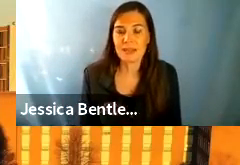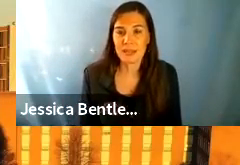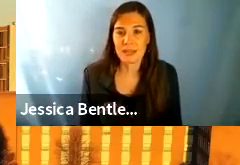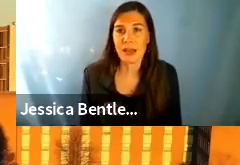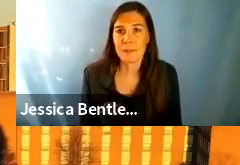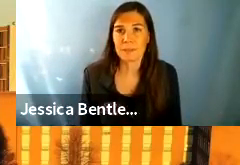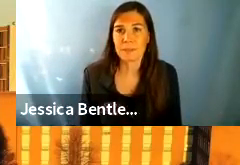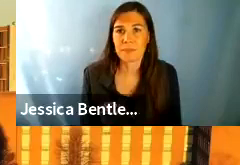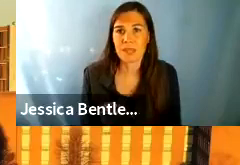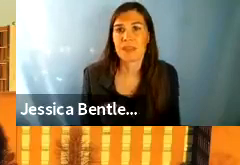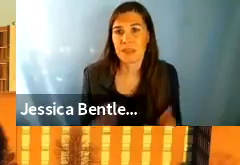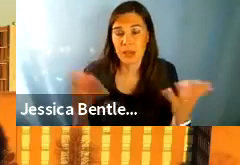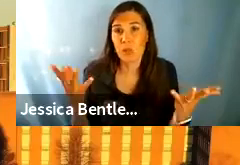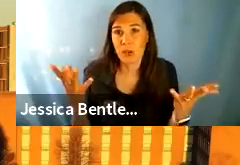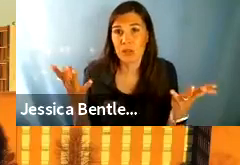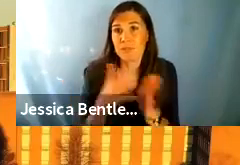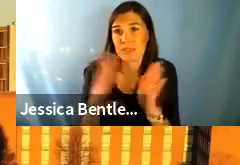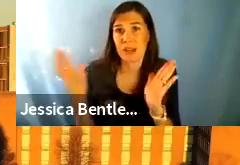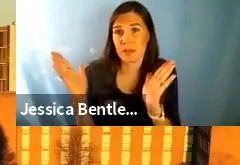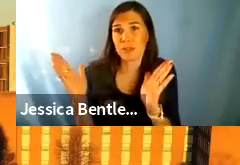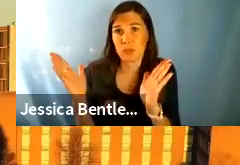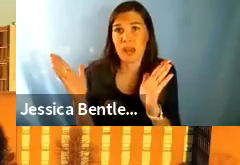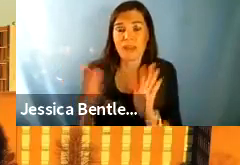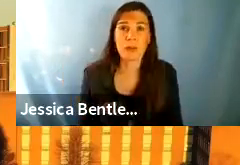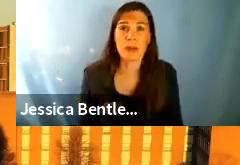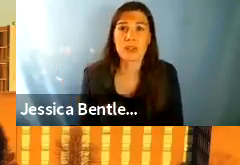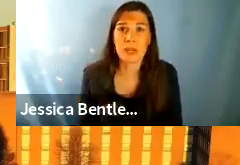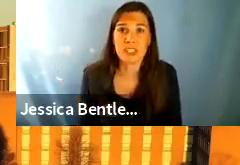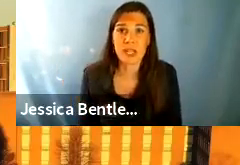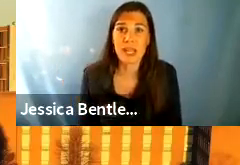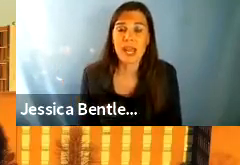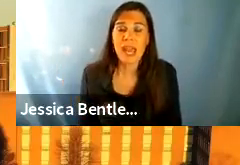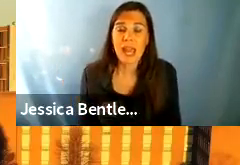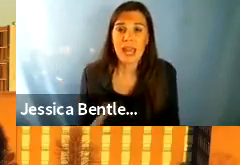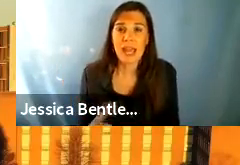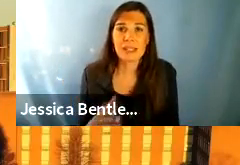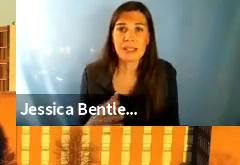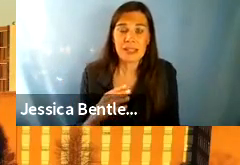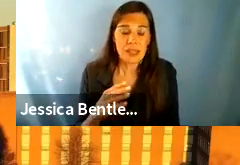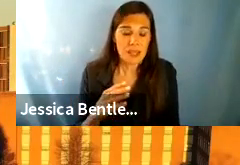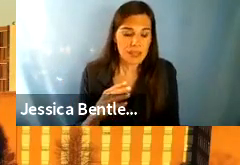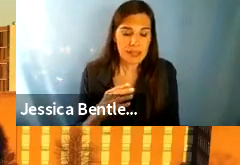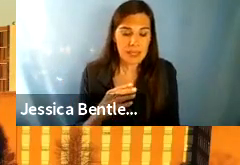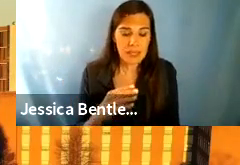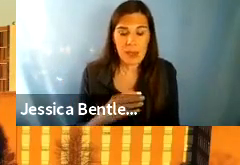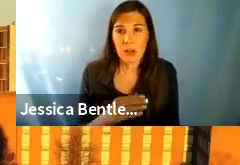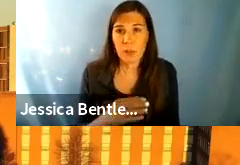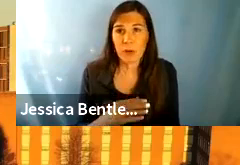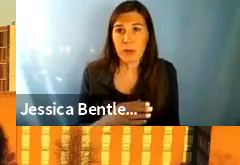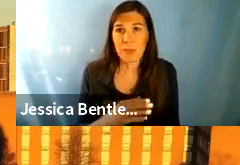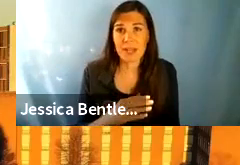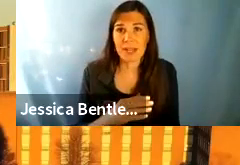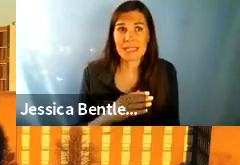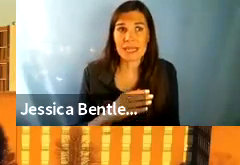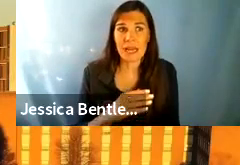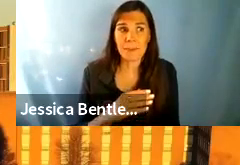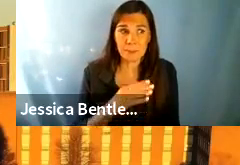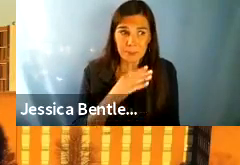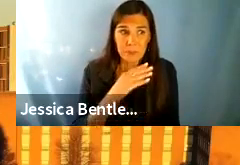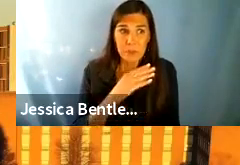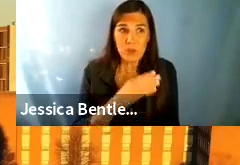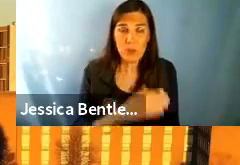then get work soon after graduation. Okay. And the thing about our program